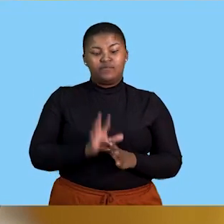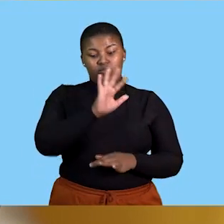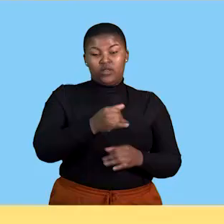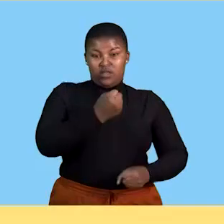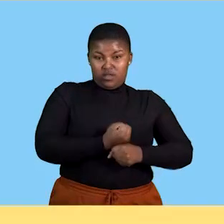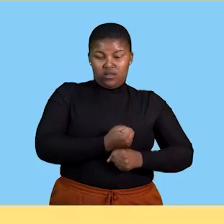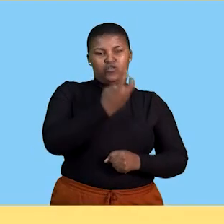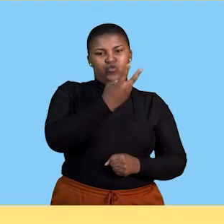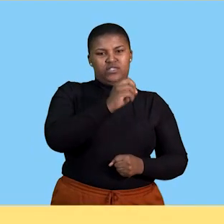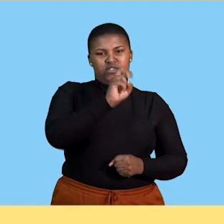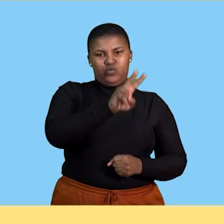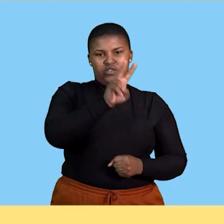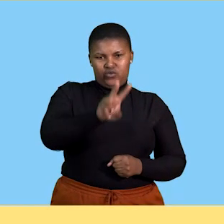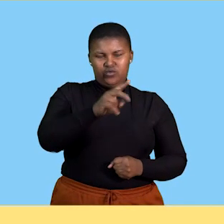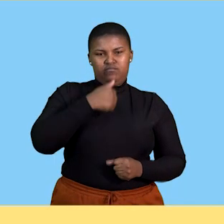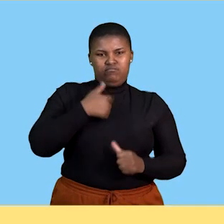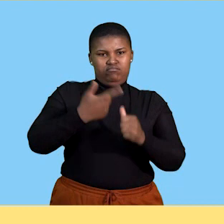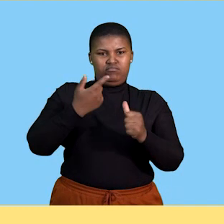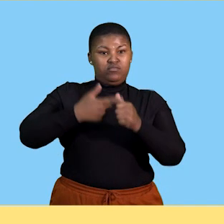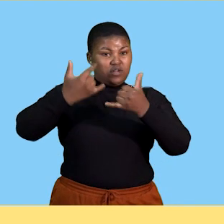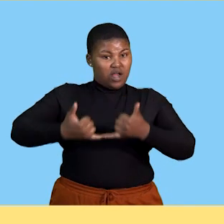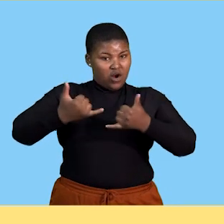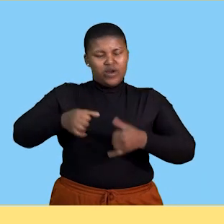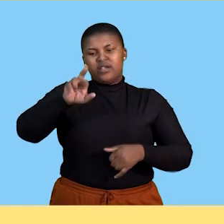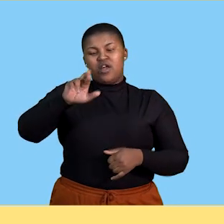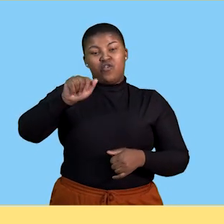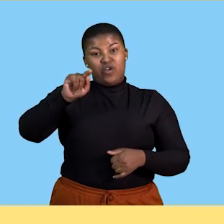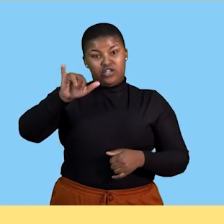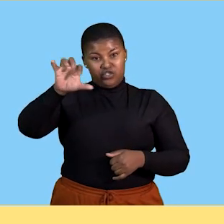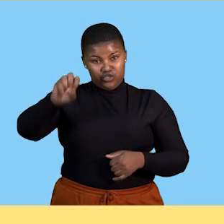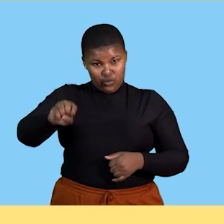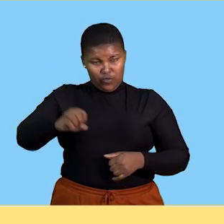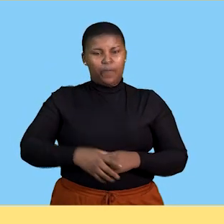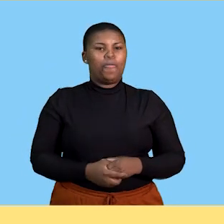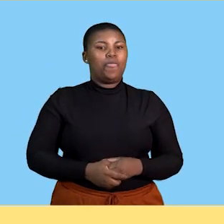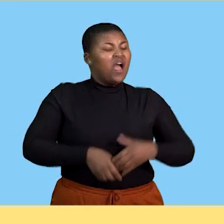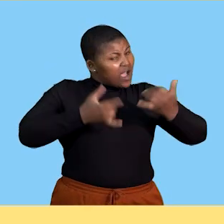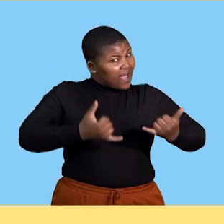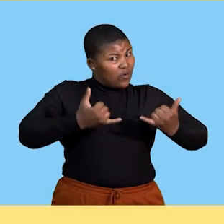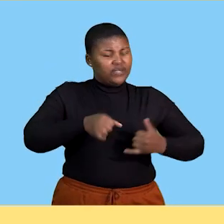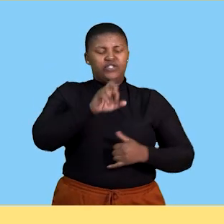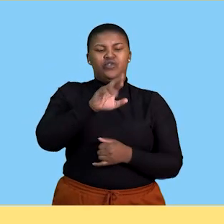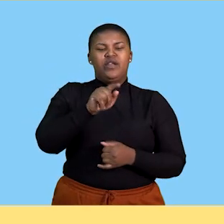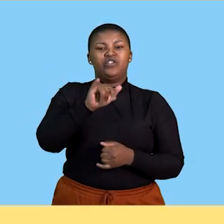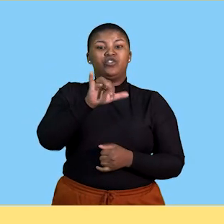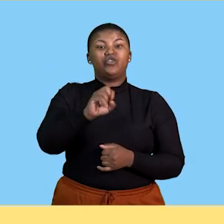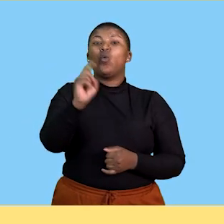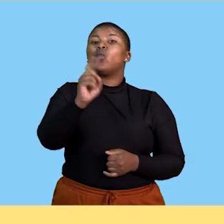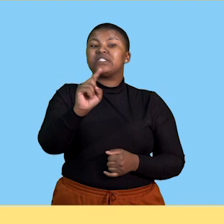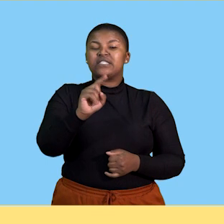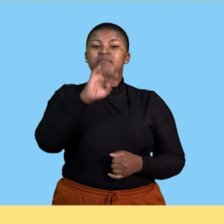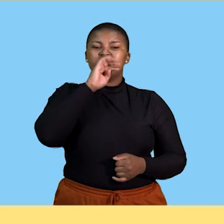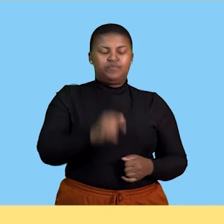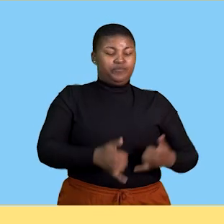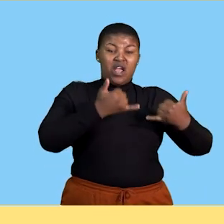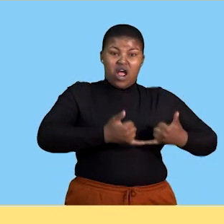In the year 2022, I'm going to calculate the current ratio. And the current ratio, it is your